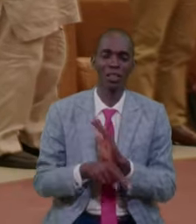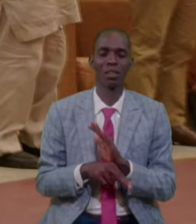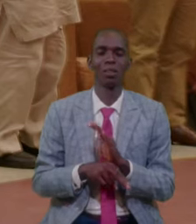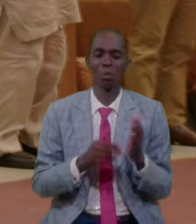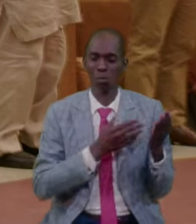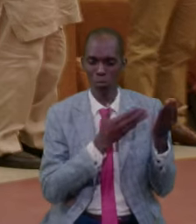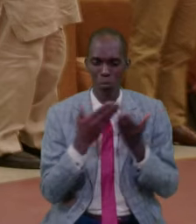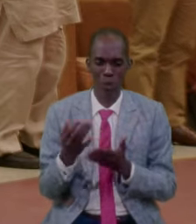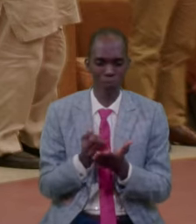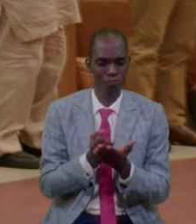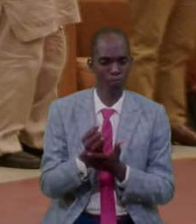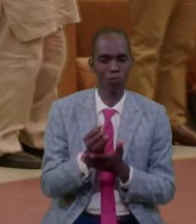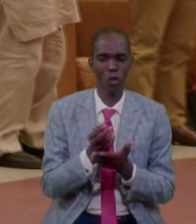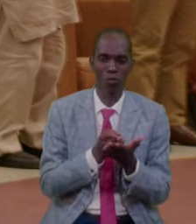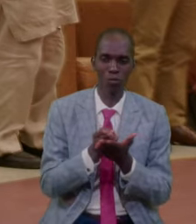integrity,